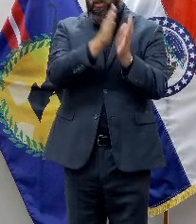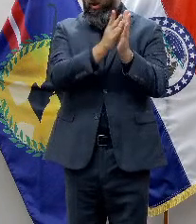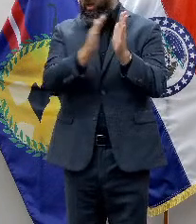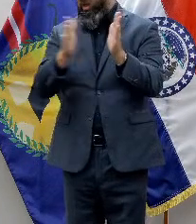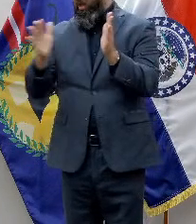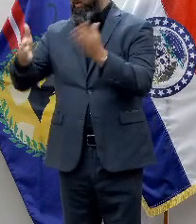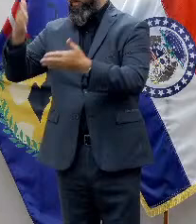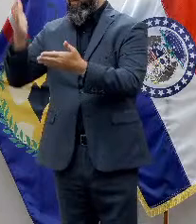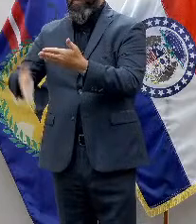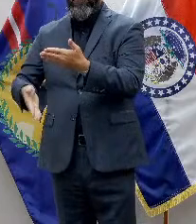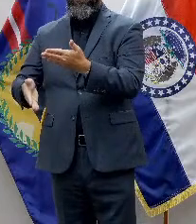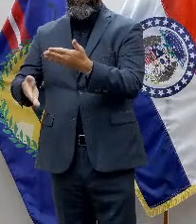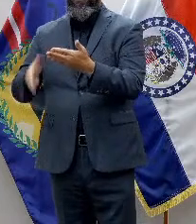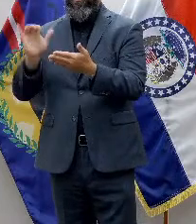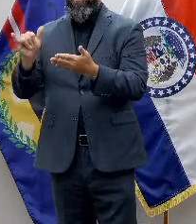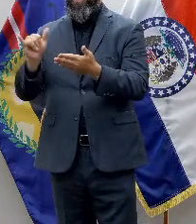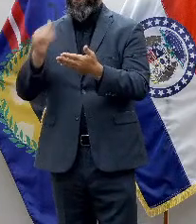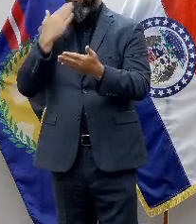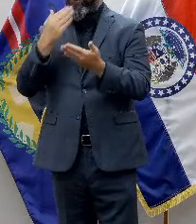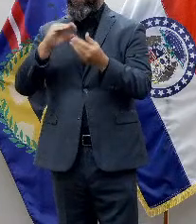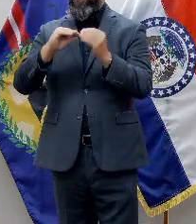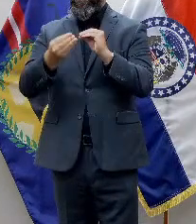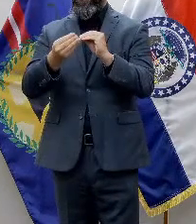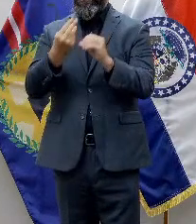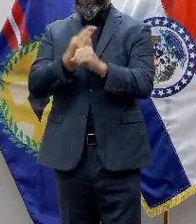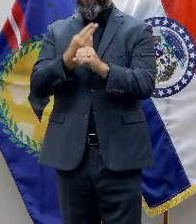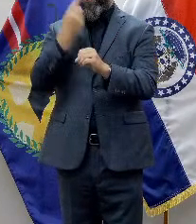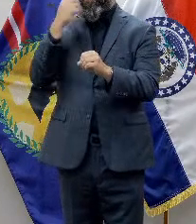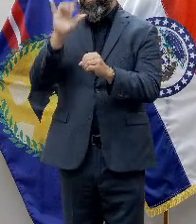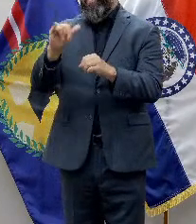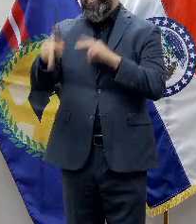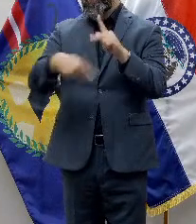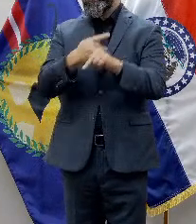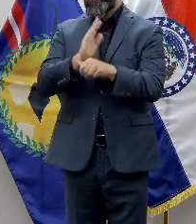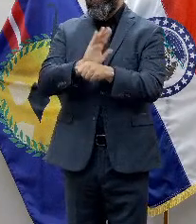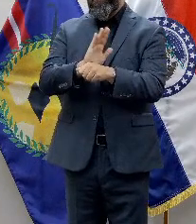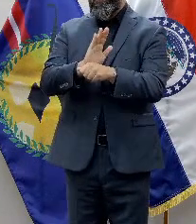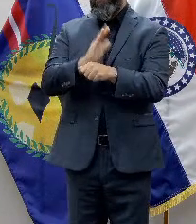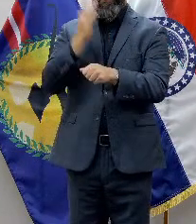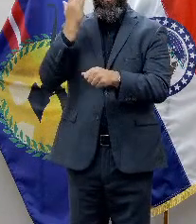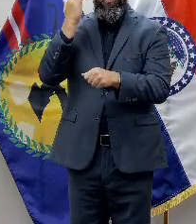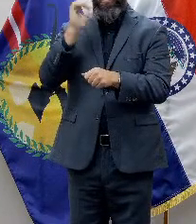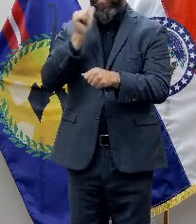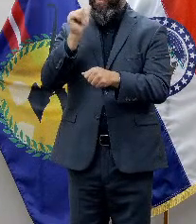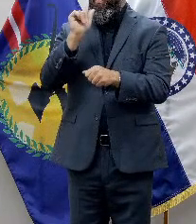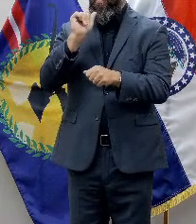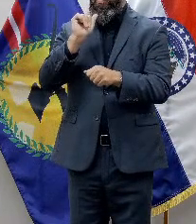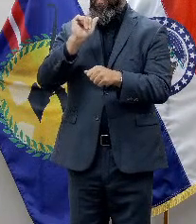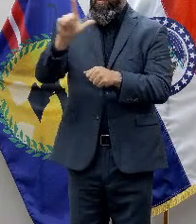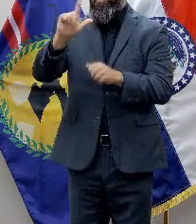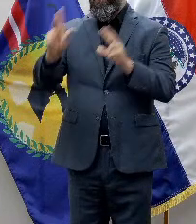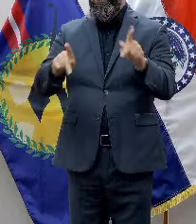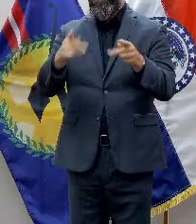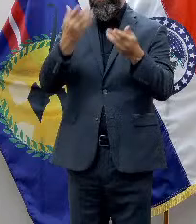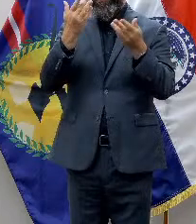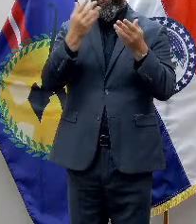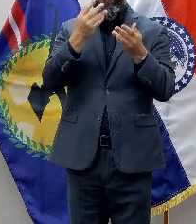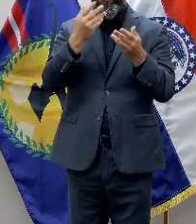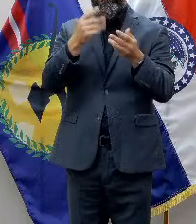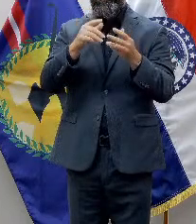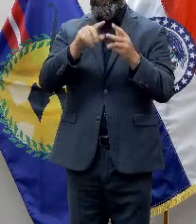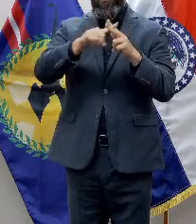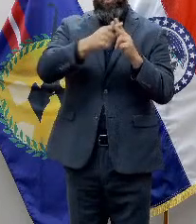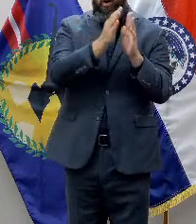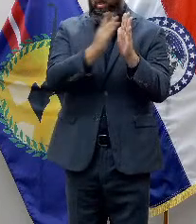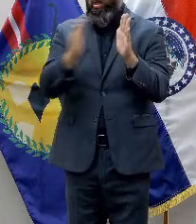great metric to use for those kinds of videos because not everyone completes all of those videos. So that's been